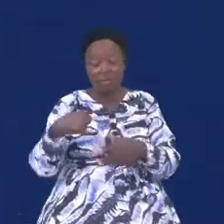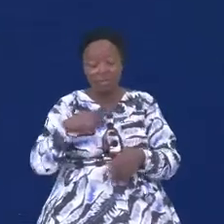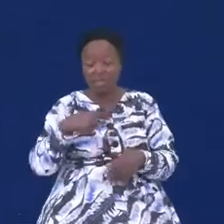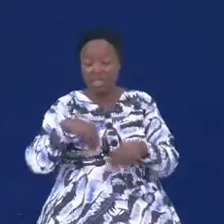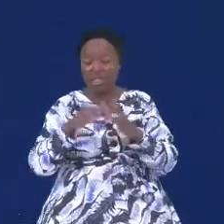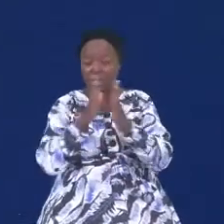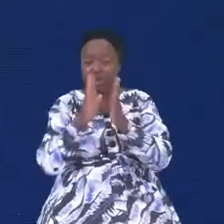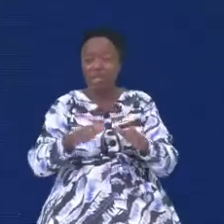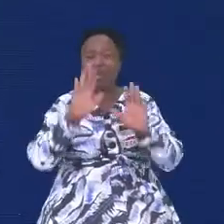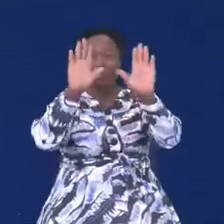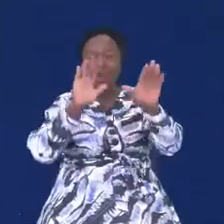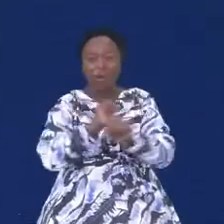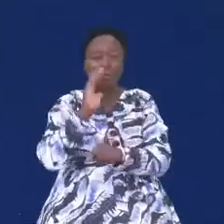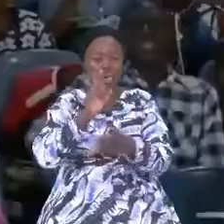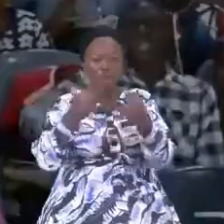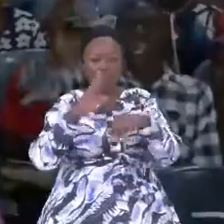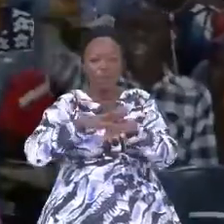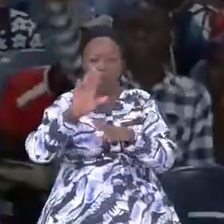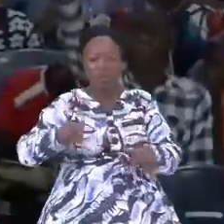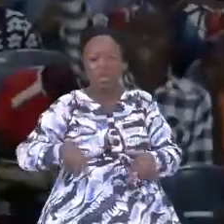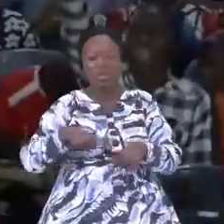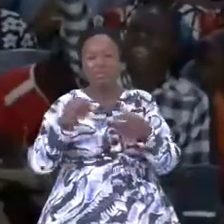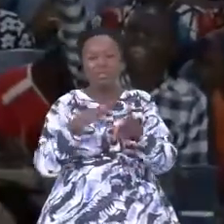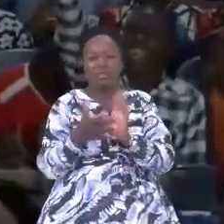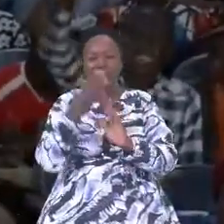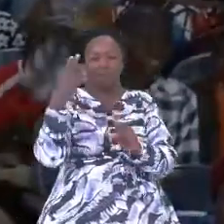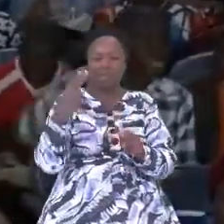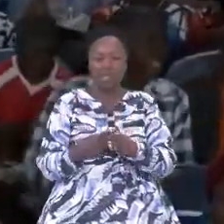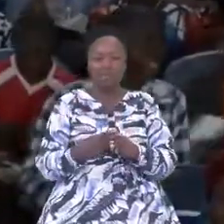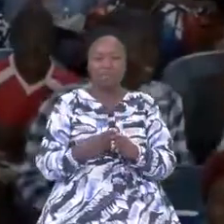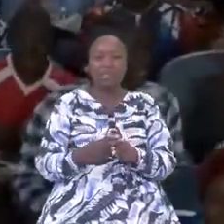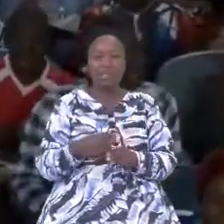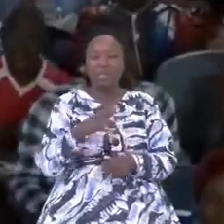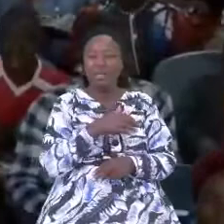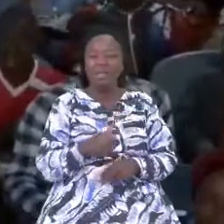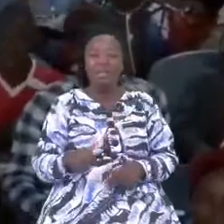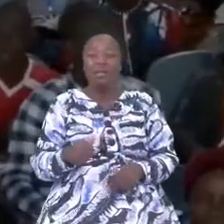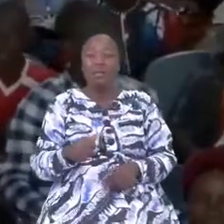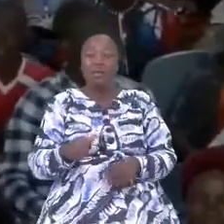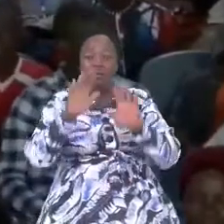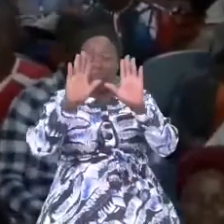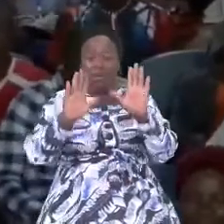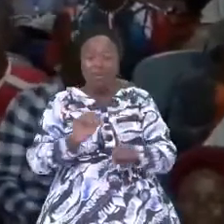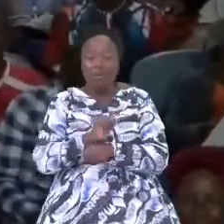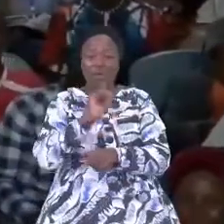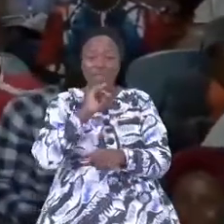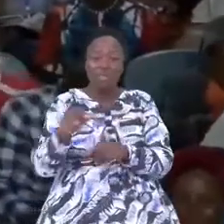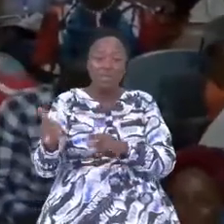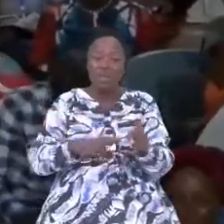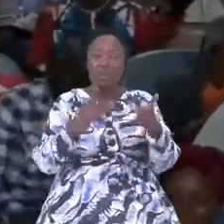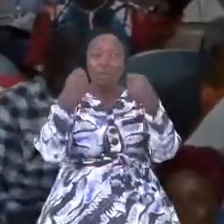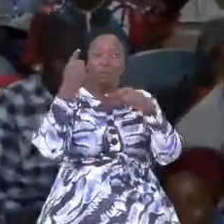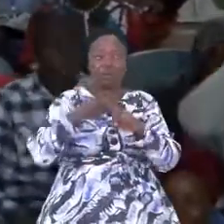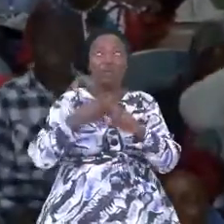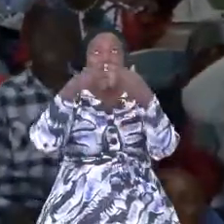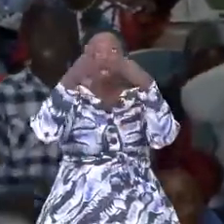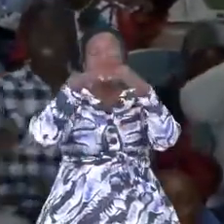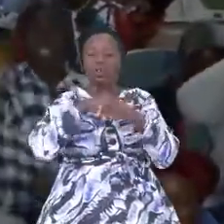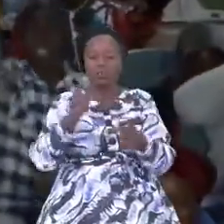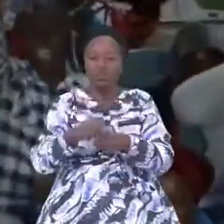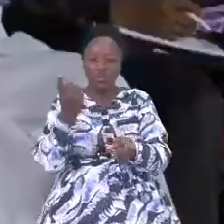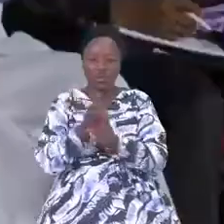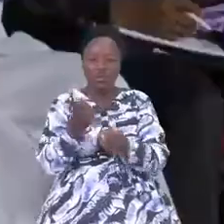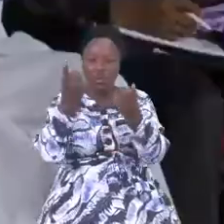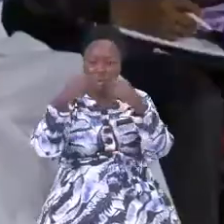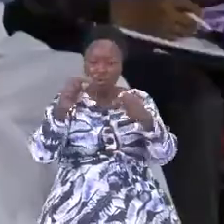miracle will come upon your life. The miracle is already coming from heaven. It will land at your